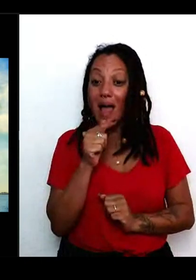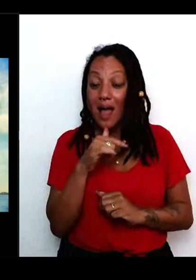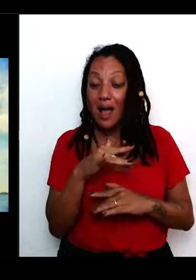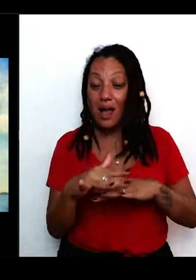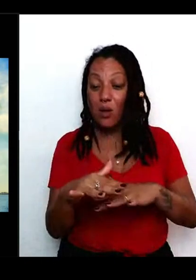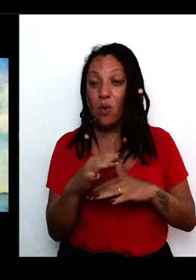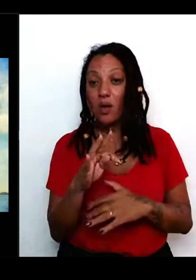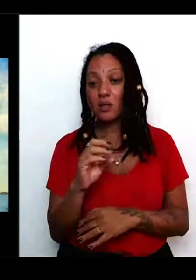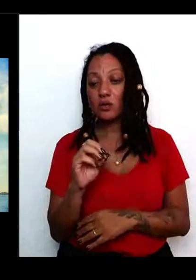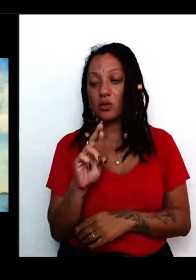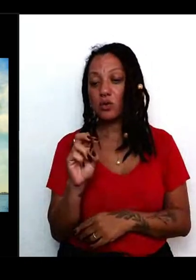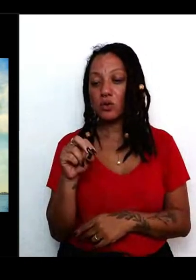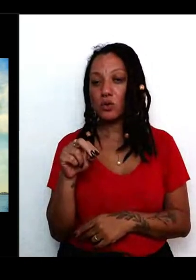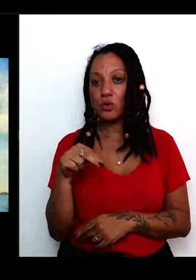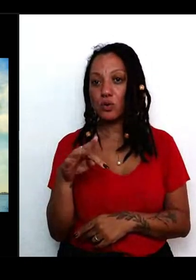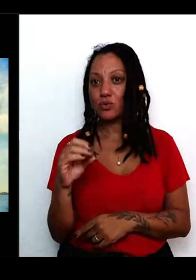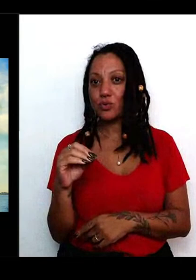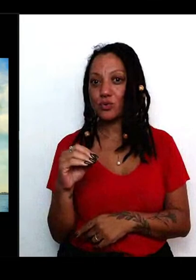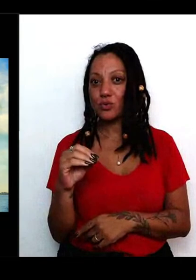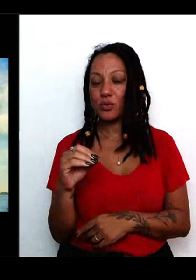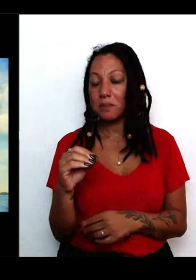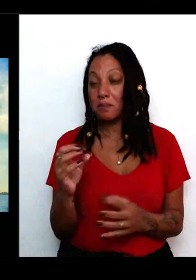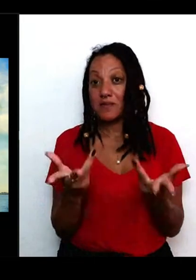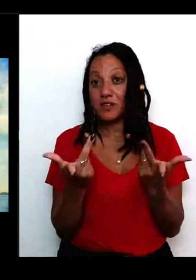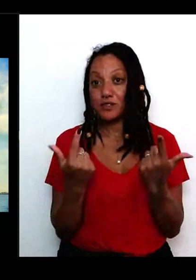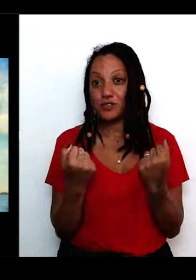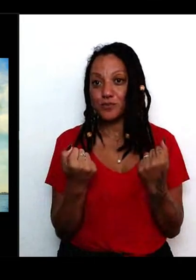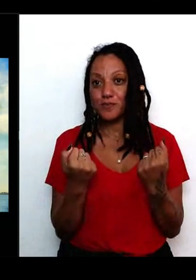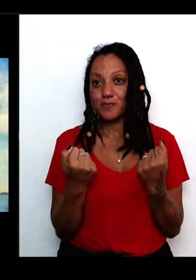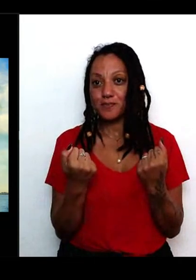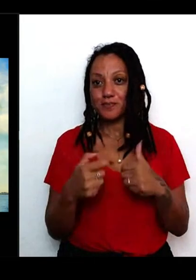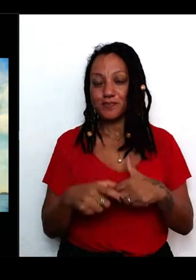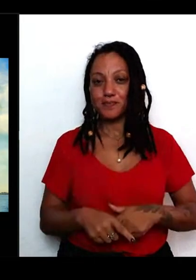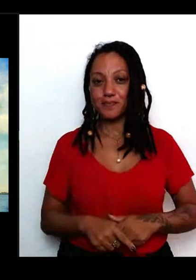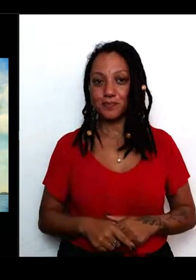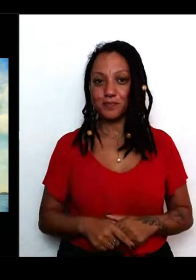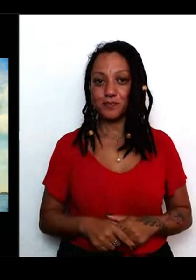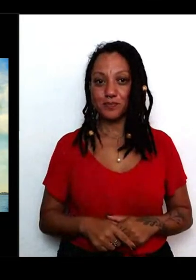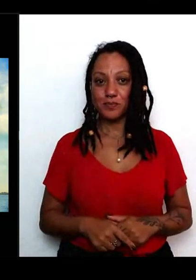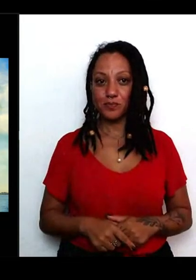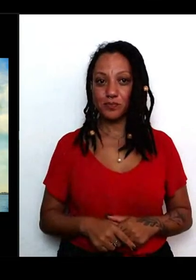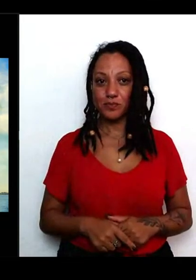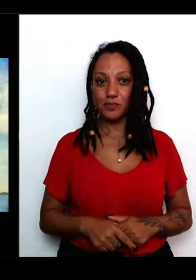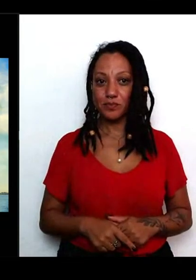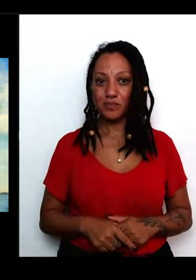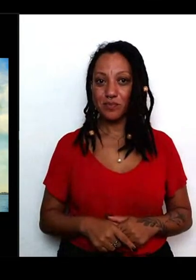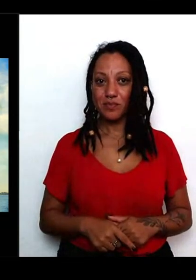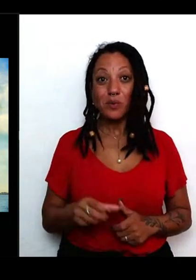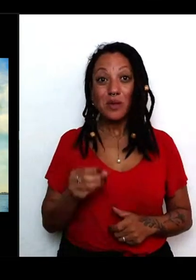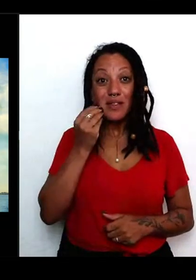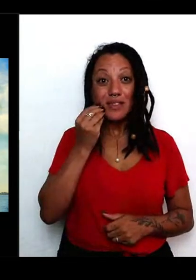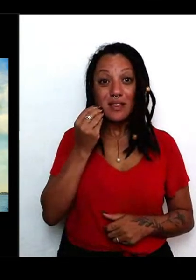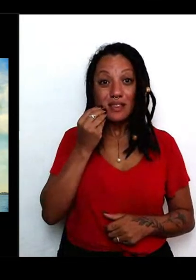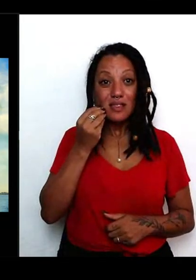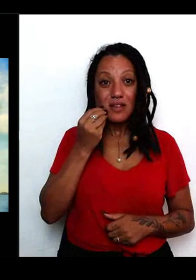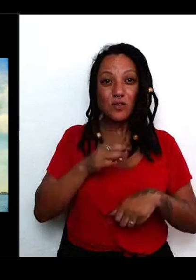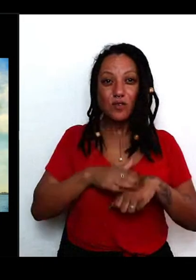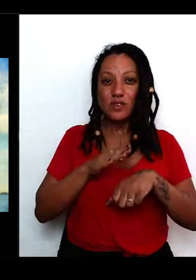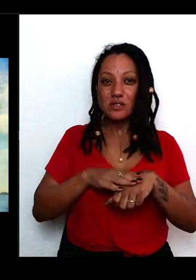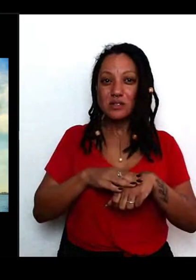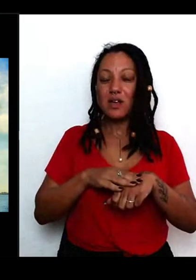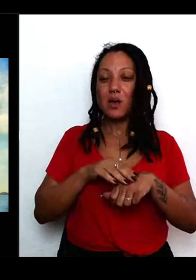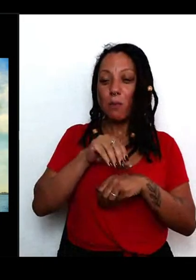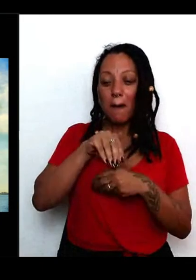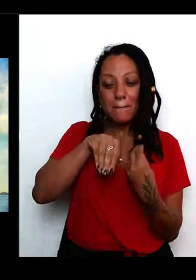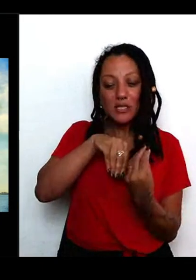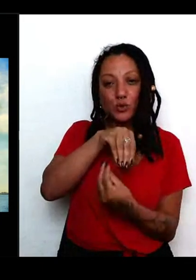was to have this intense color it's blending experience in the